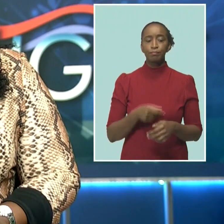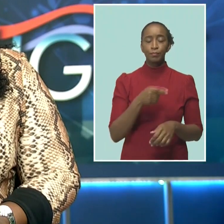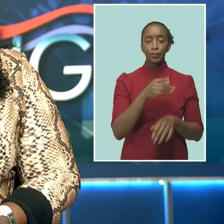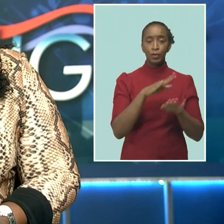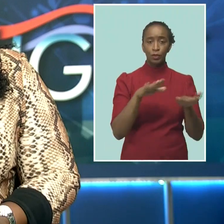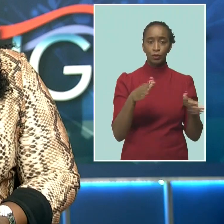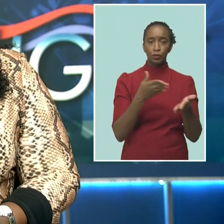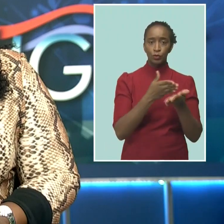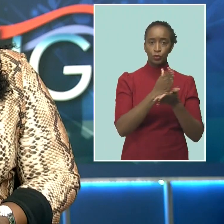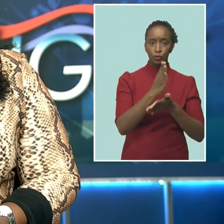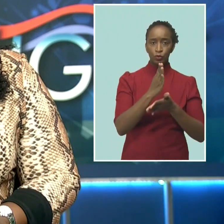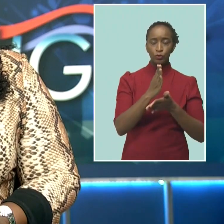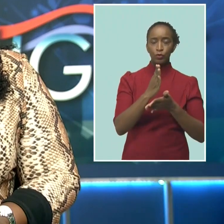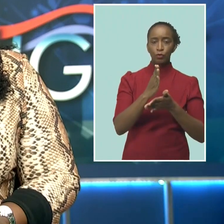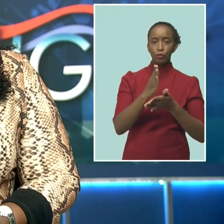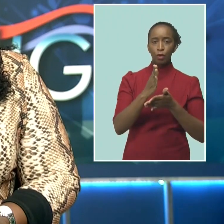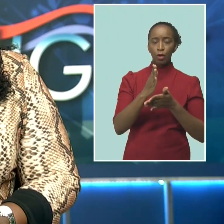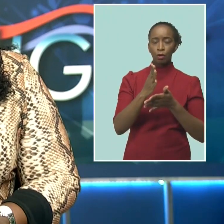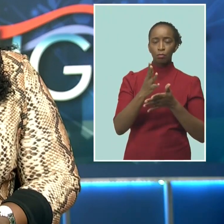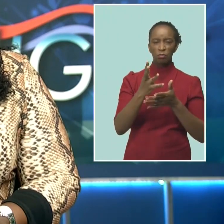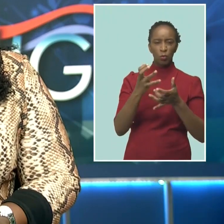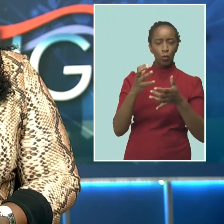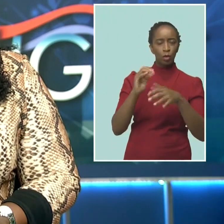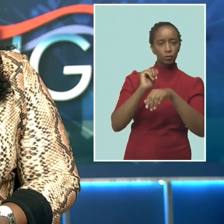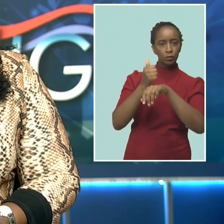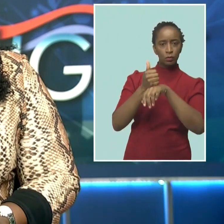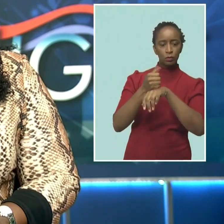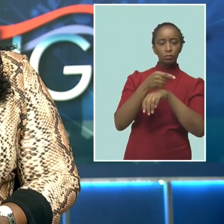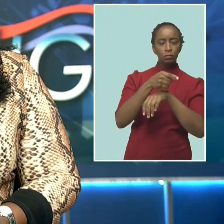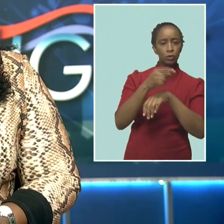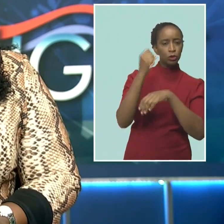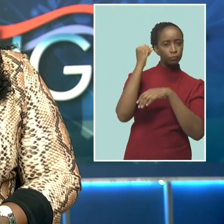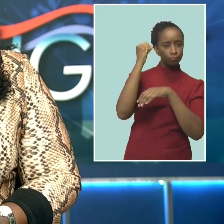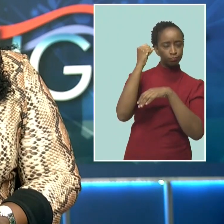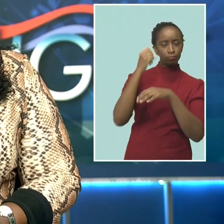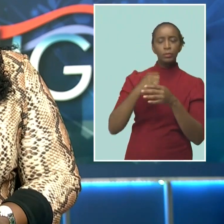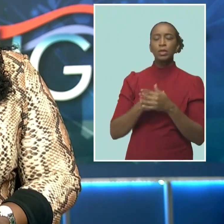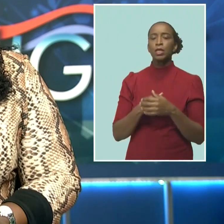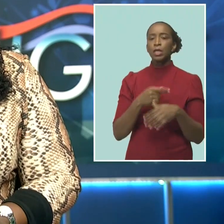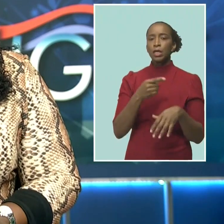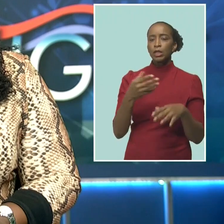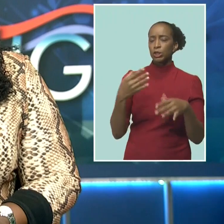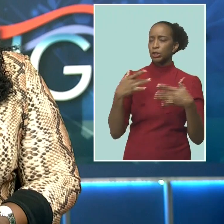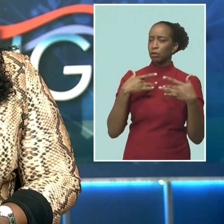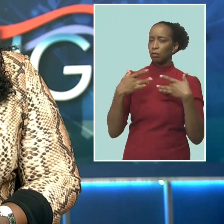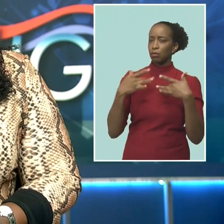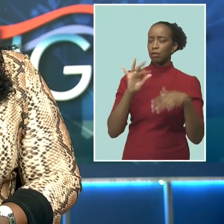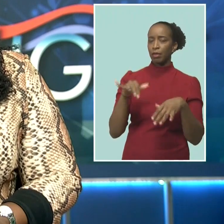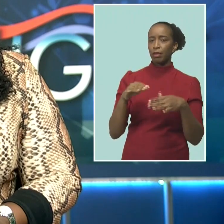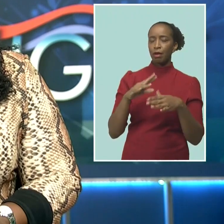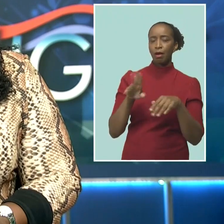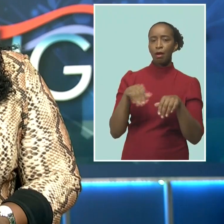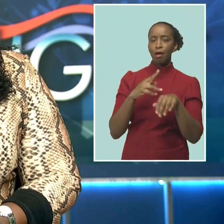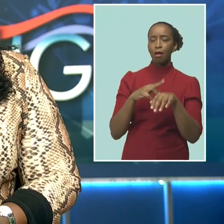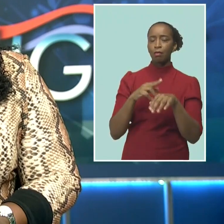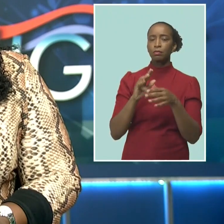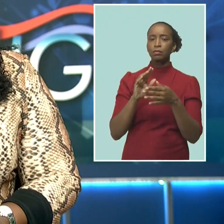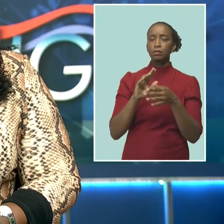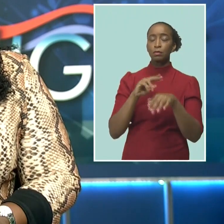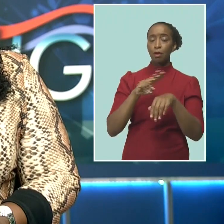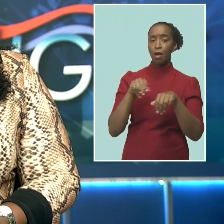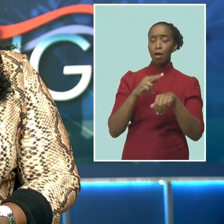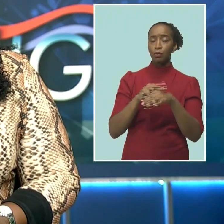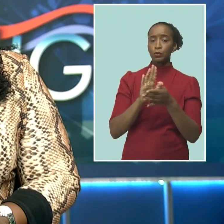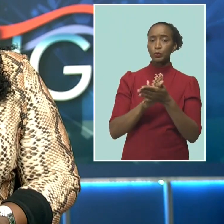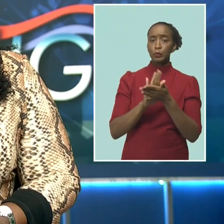concerns the national school nutrition policy is not being enforced. According to Faith Marshall-Harris, anecdotal evidence